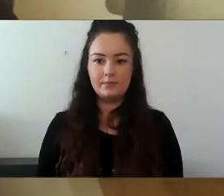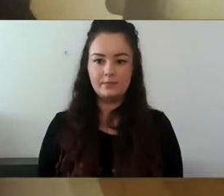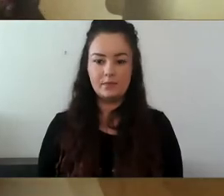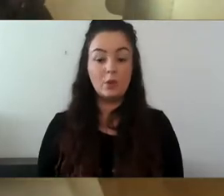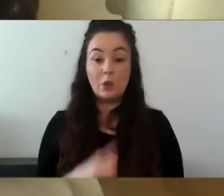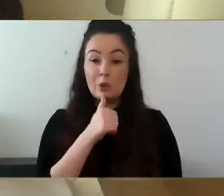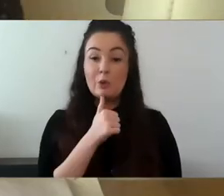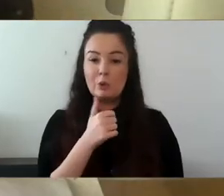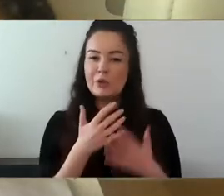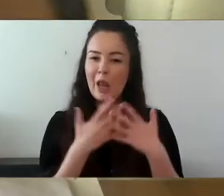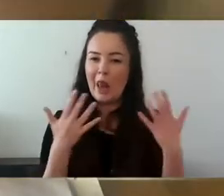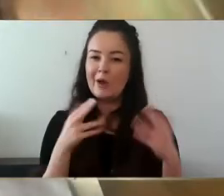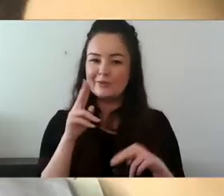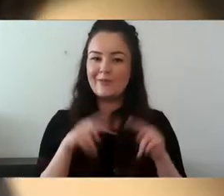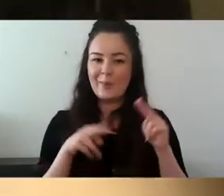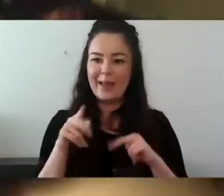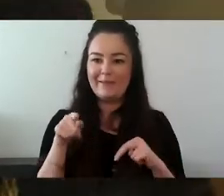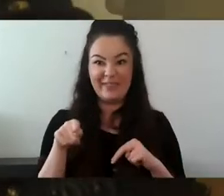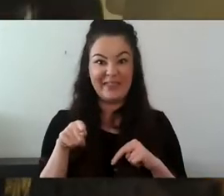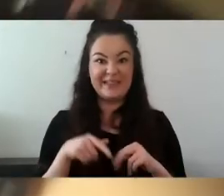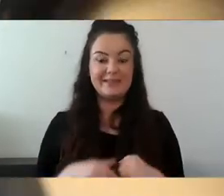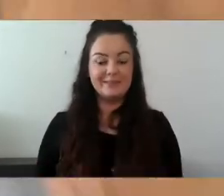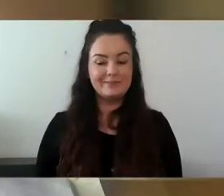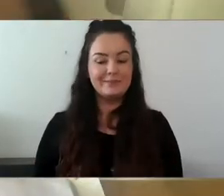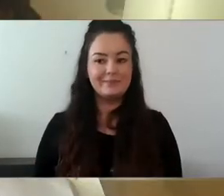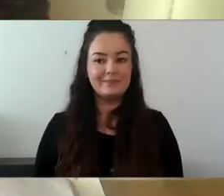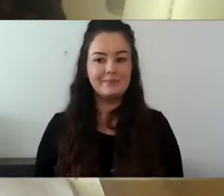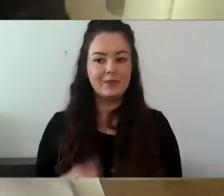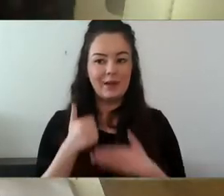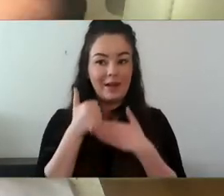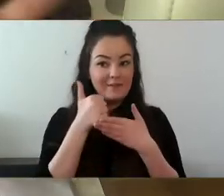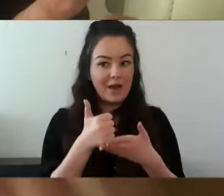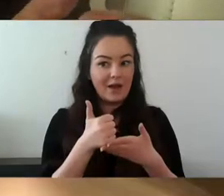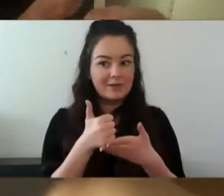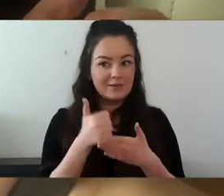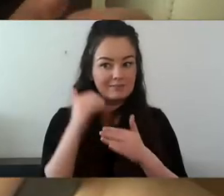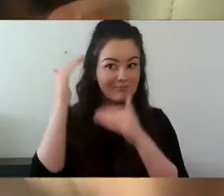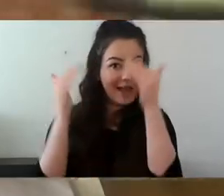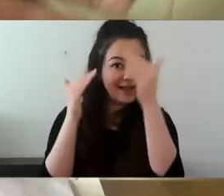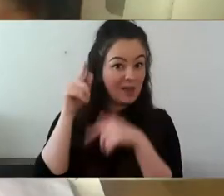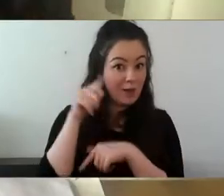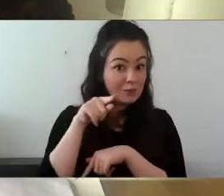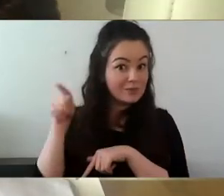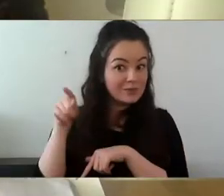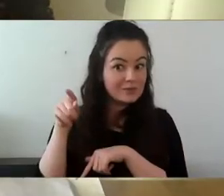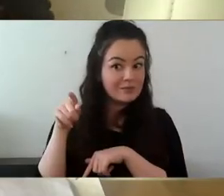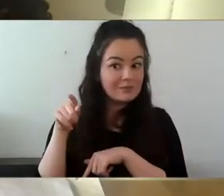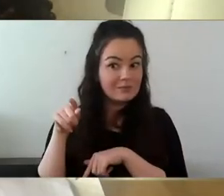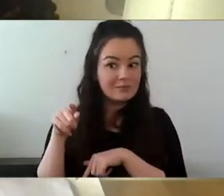We do use quite a lot of paint for this, so I advise adults